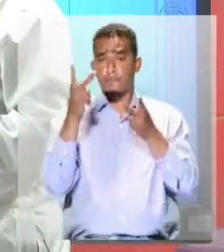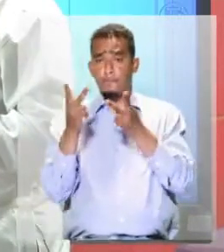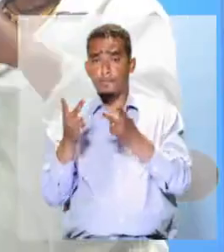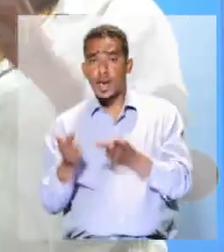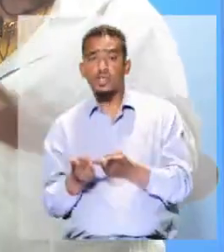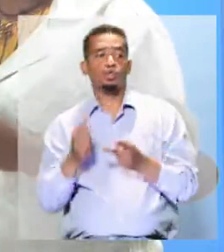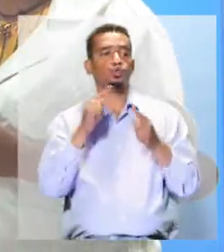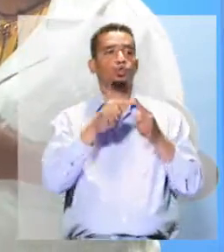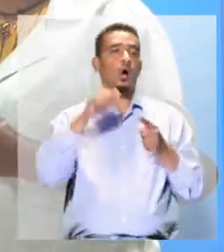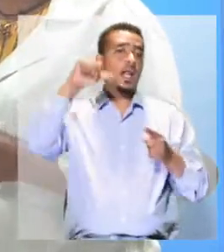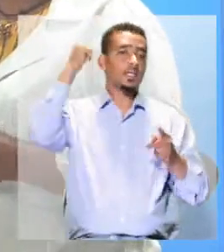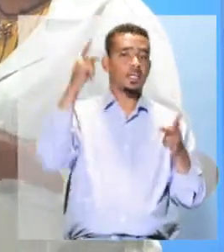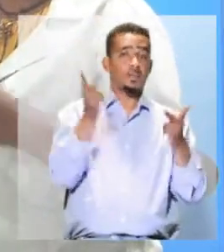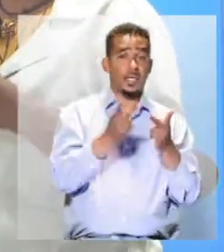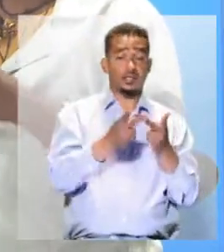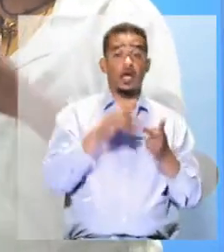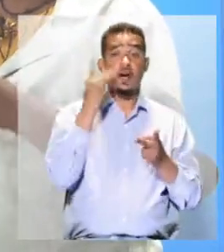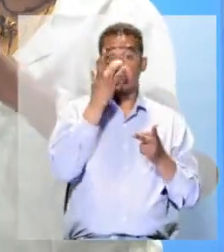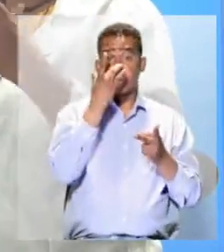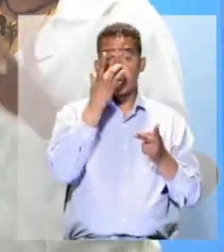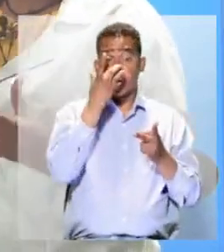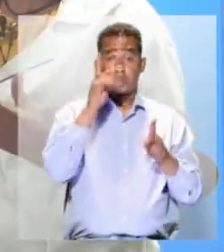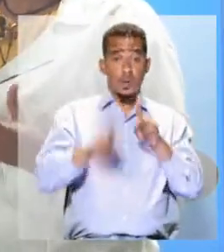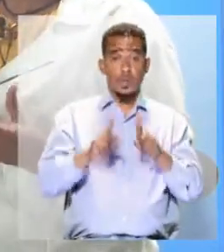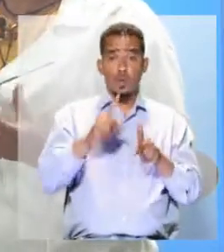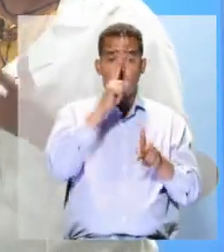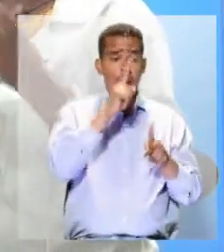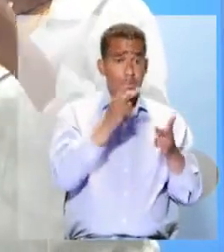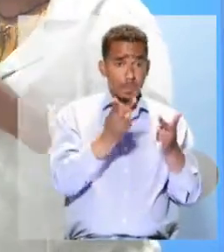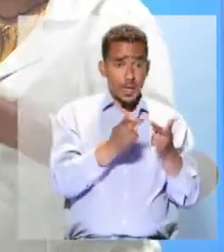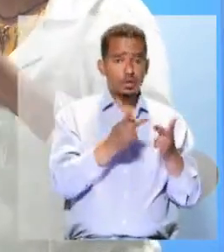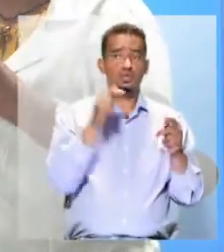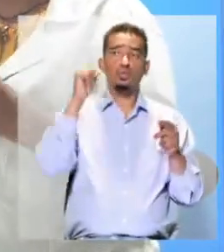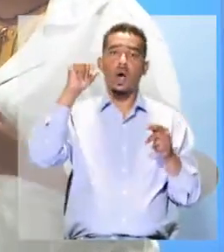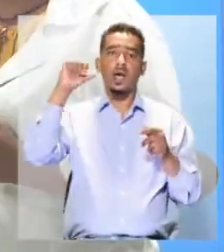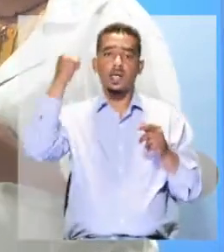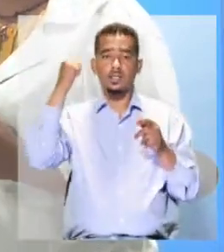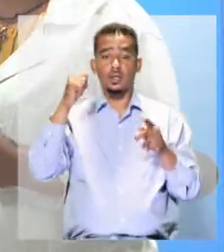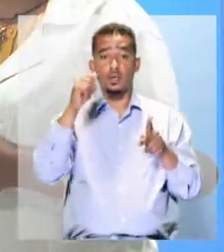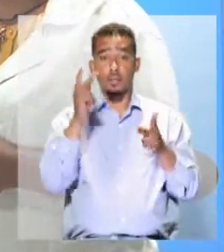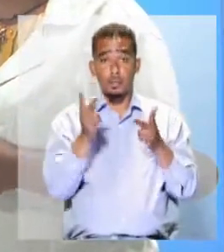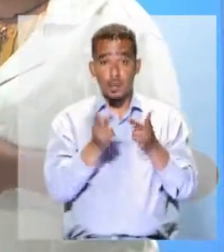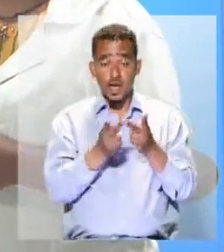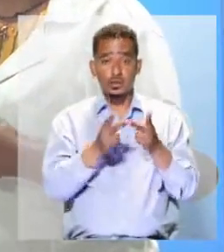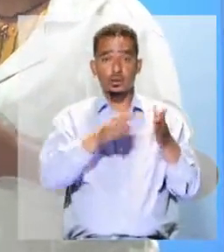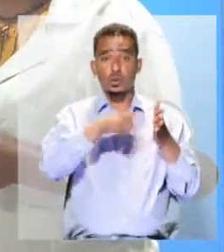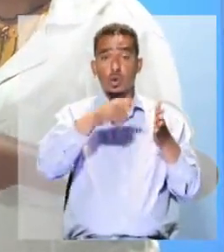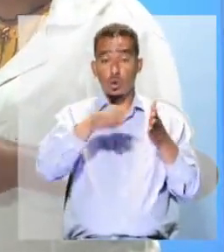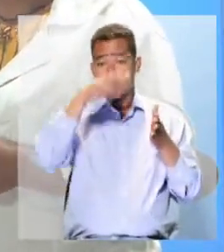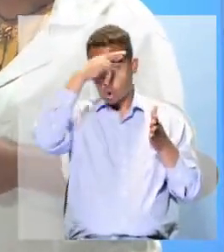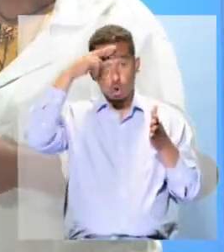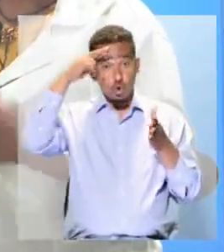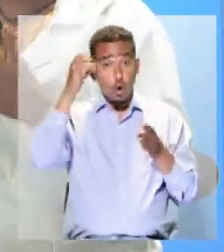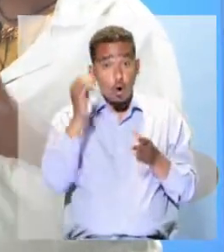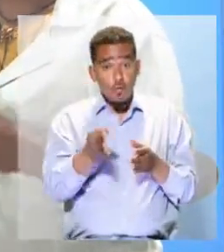another. Africa's people migrate from one place to another because of different